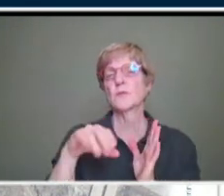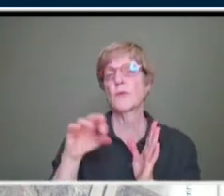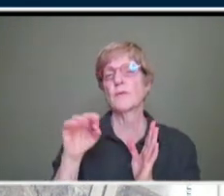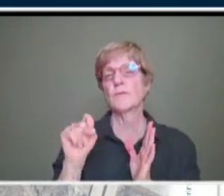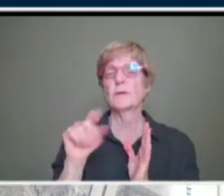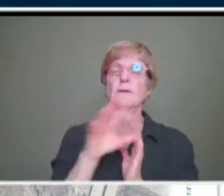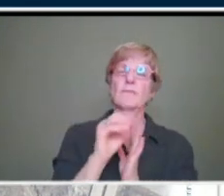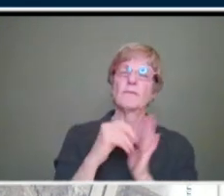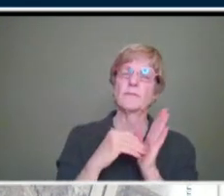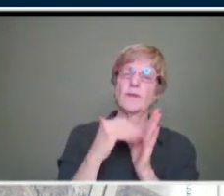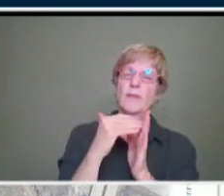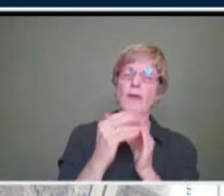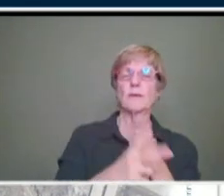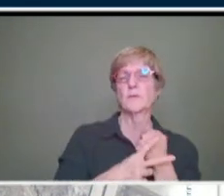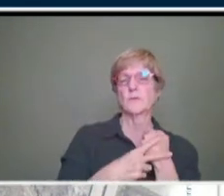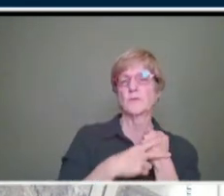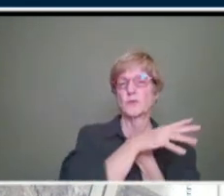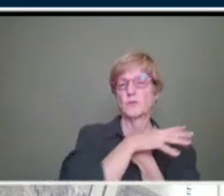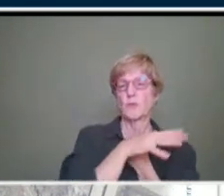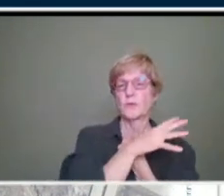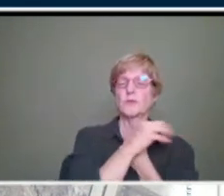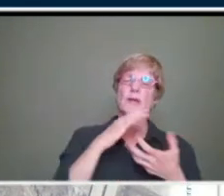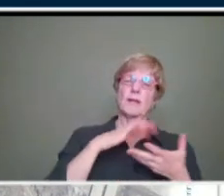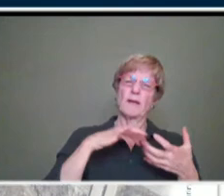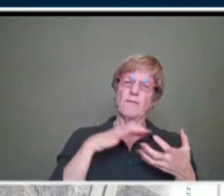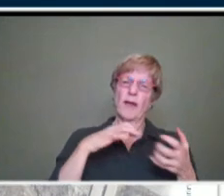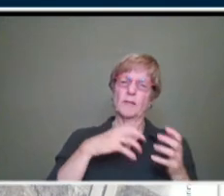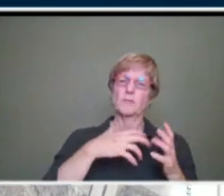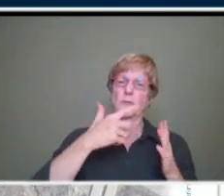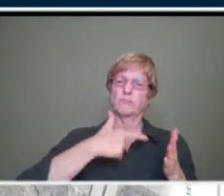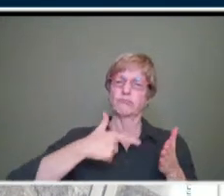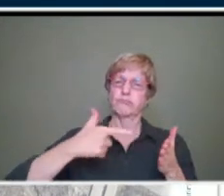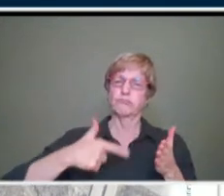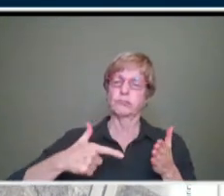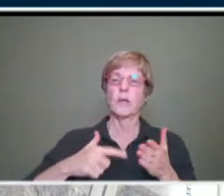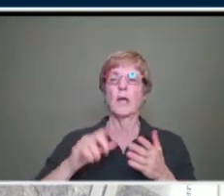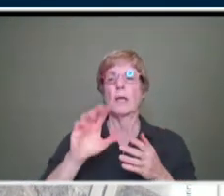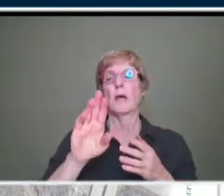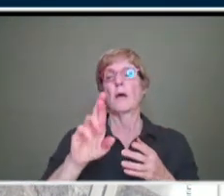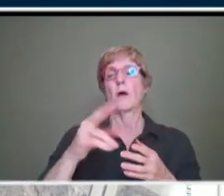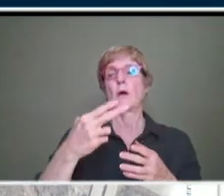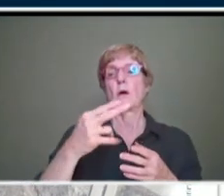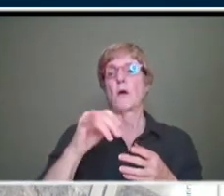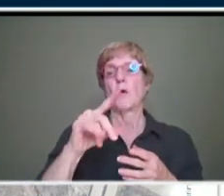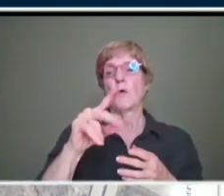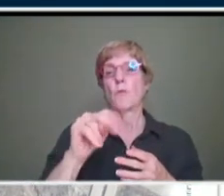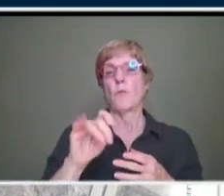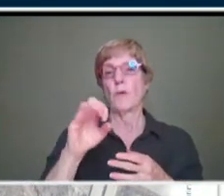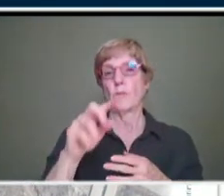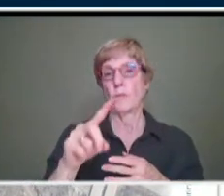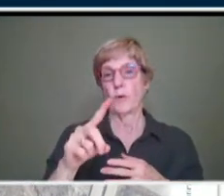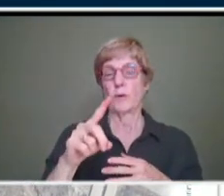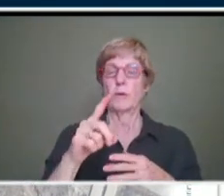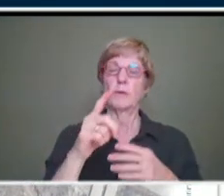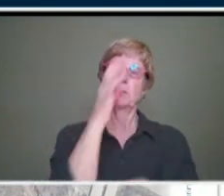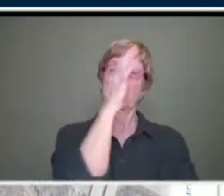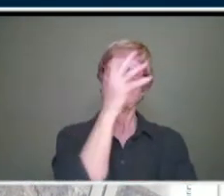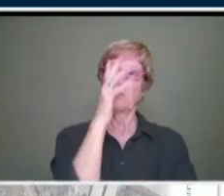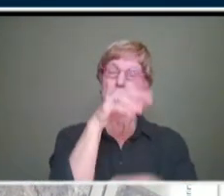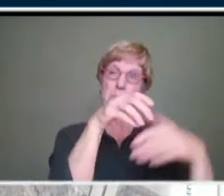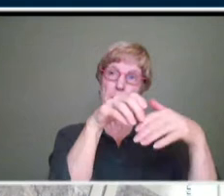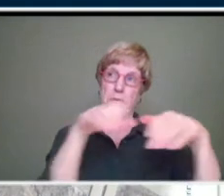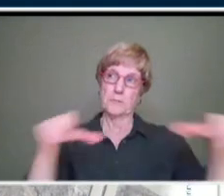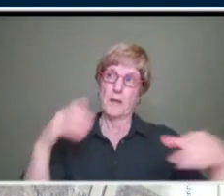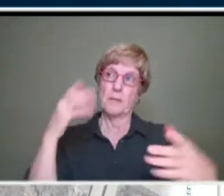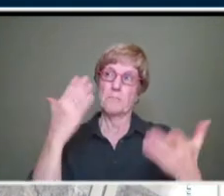000 square feet of storage and a fabrication component there will be a buffer along Ryan Road that may change as a result of the current uh rezone that was